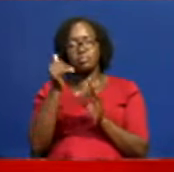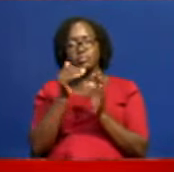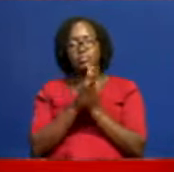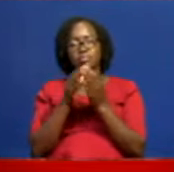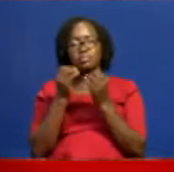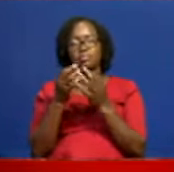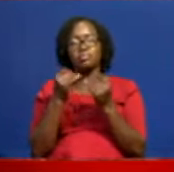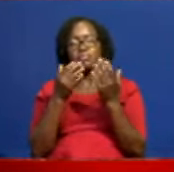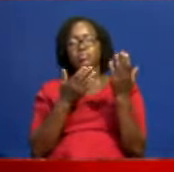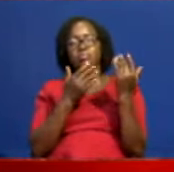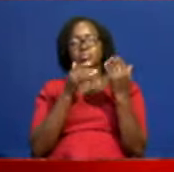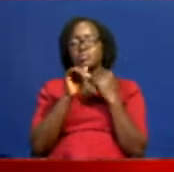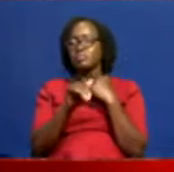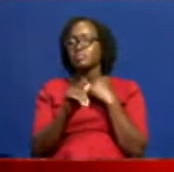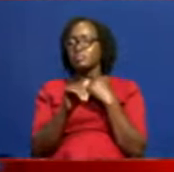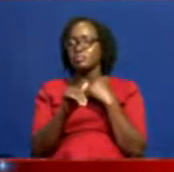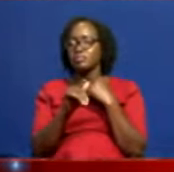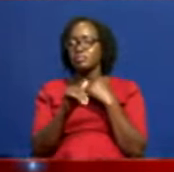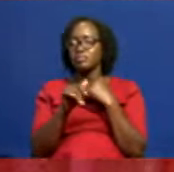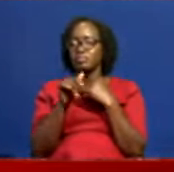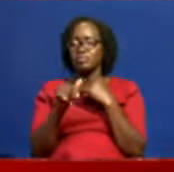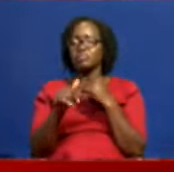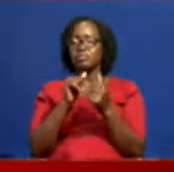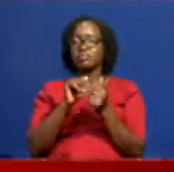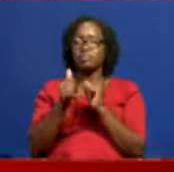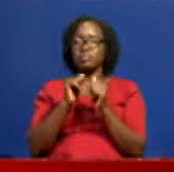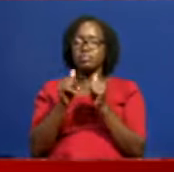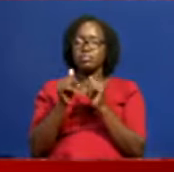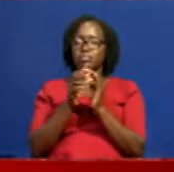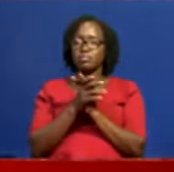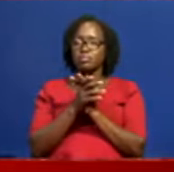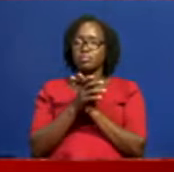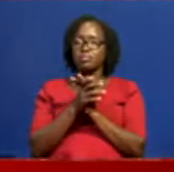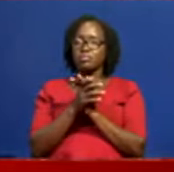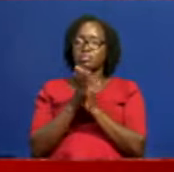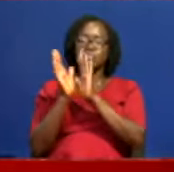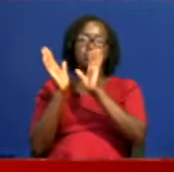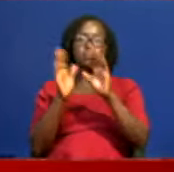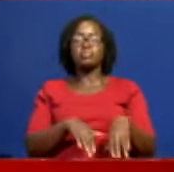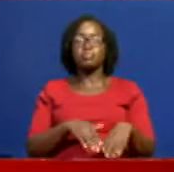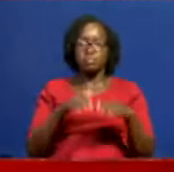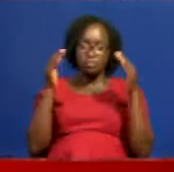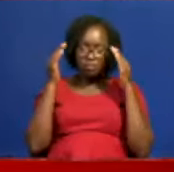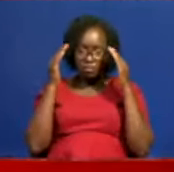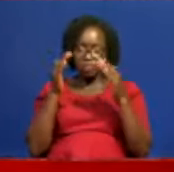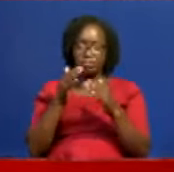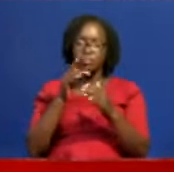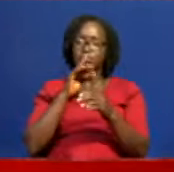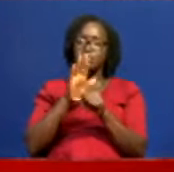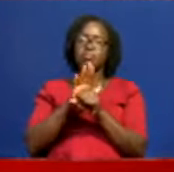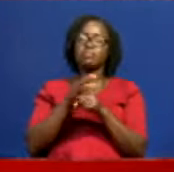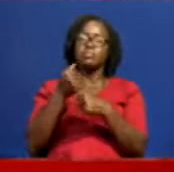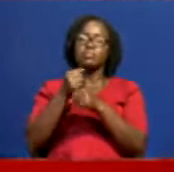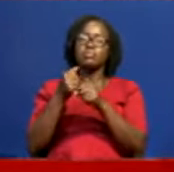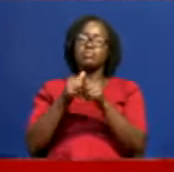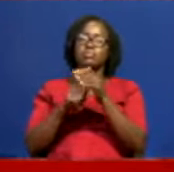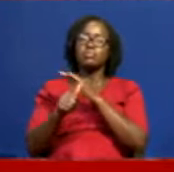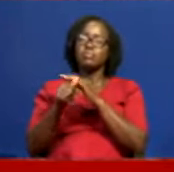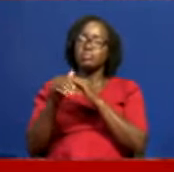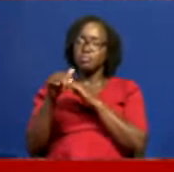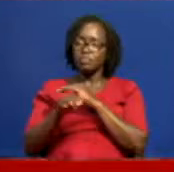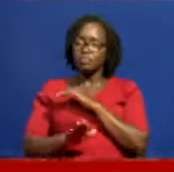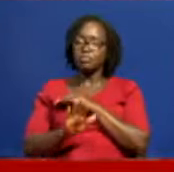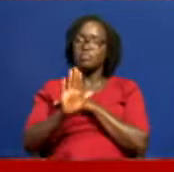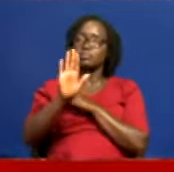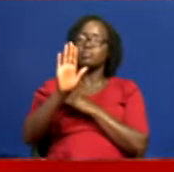many anticipated that this administration would abandon the commitments we made under the bottom-up economic